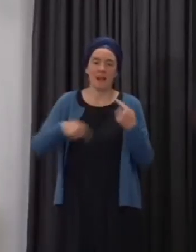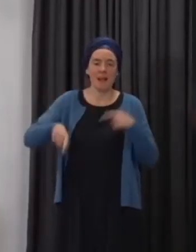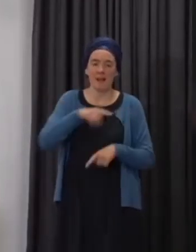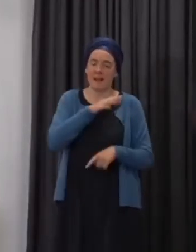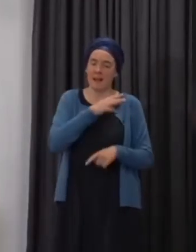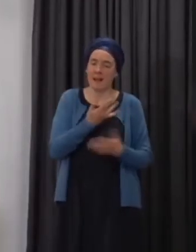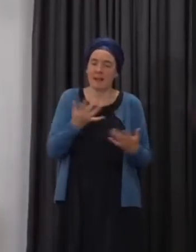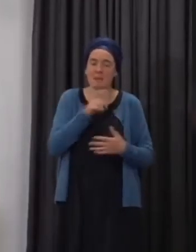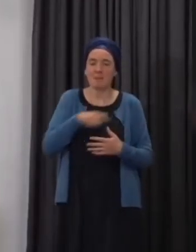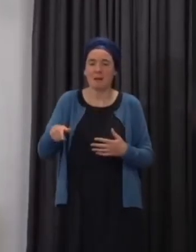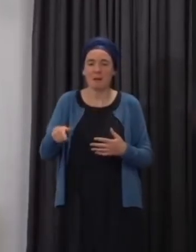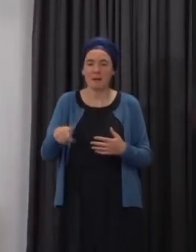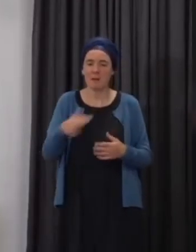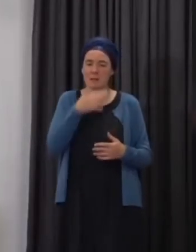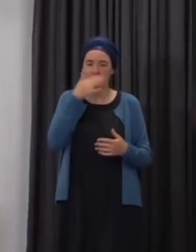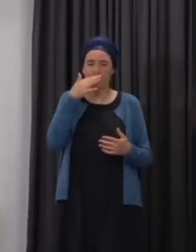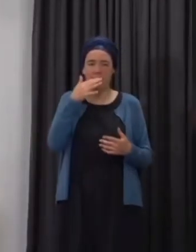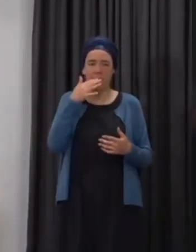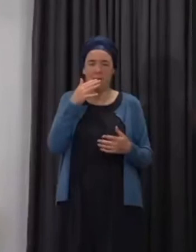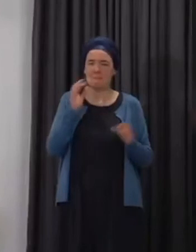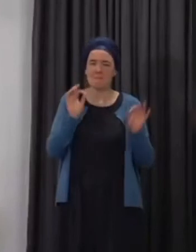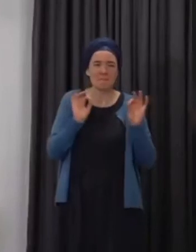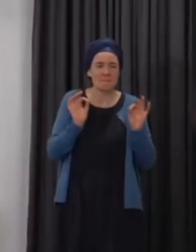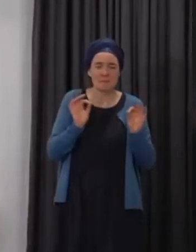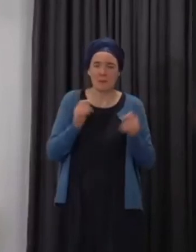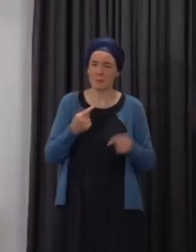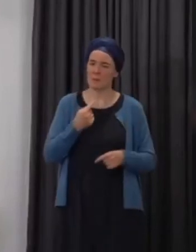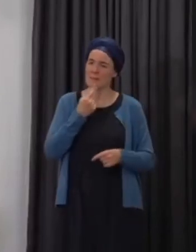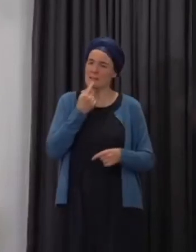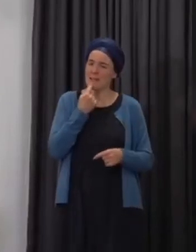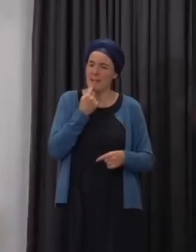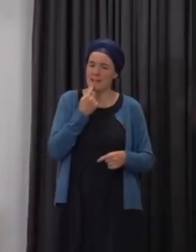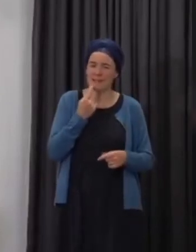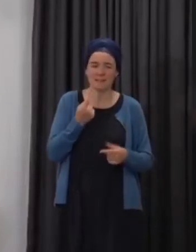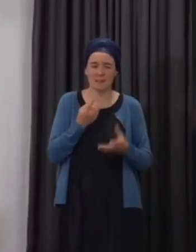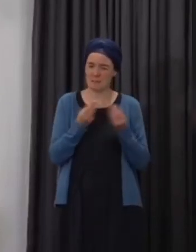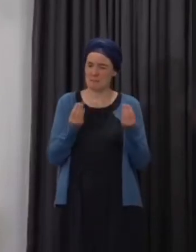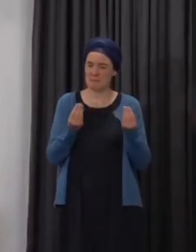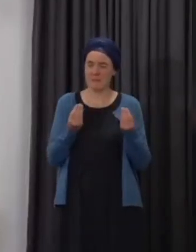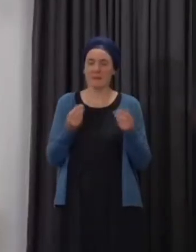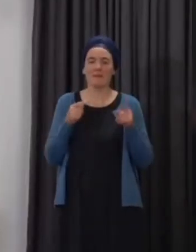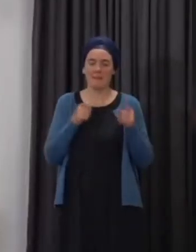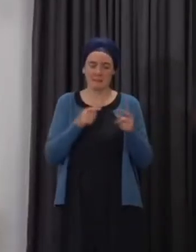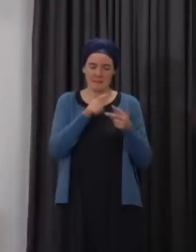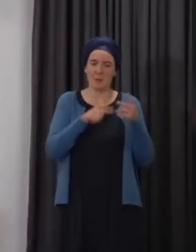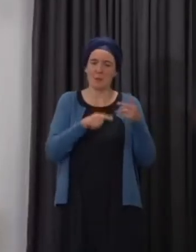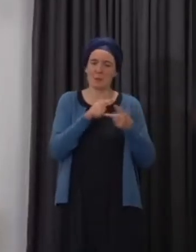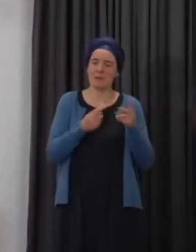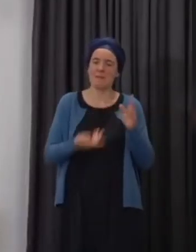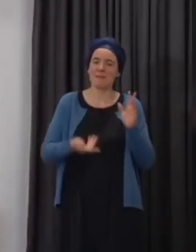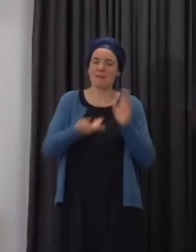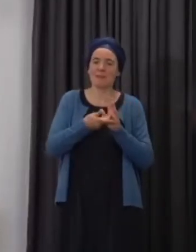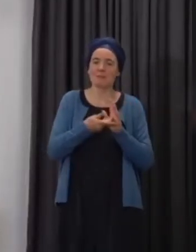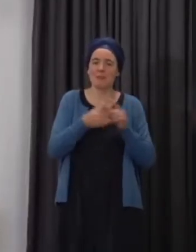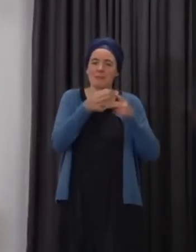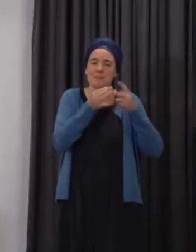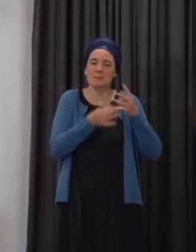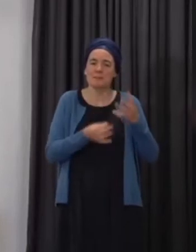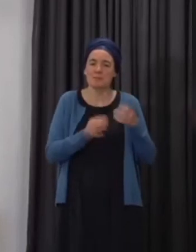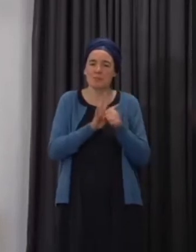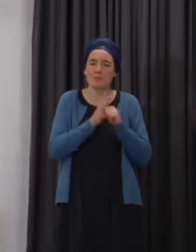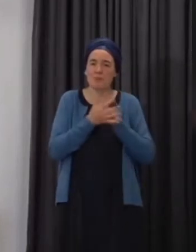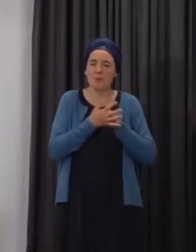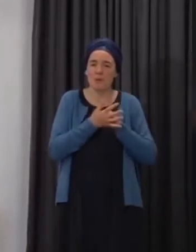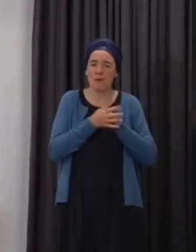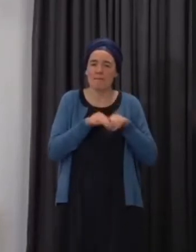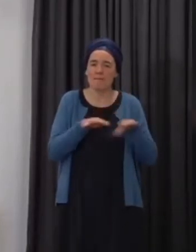self-isolate. Loss of smell is now recognised to be a symptom of coronavirus. I want to start with care